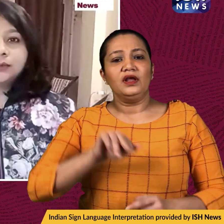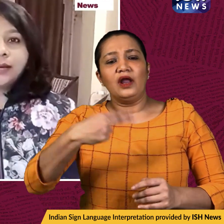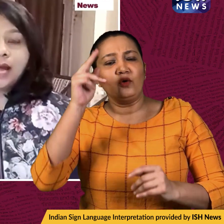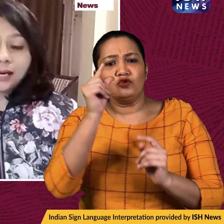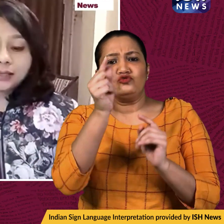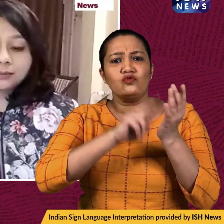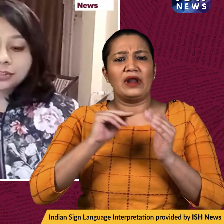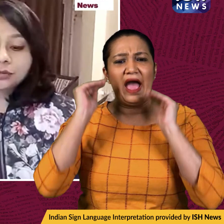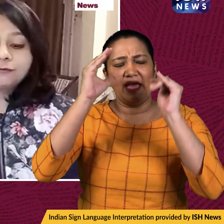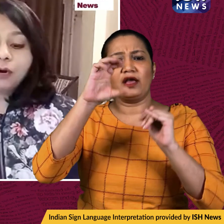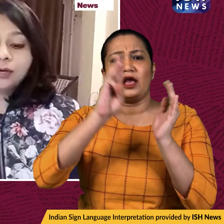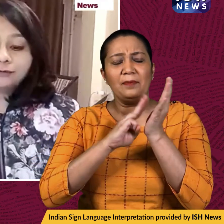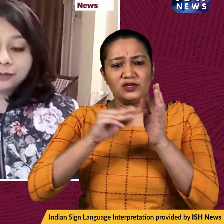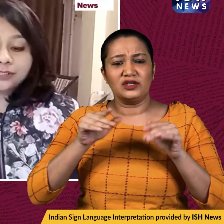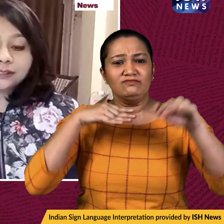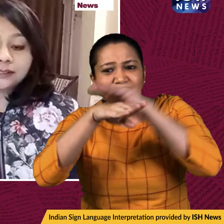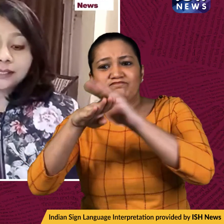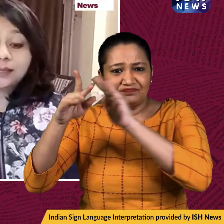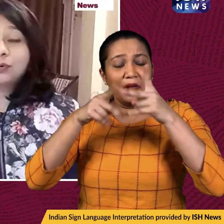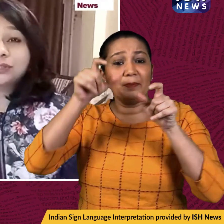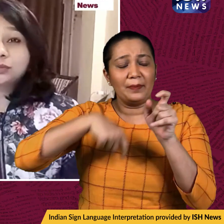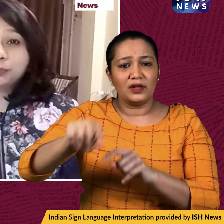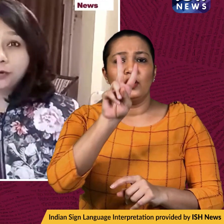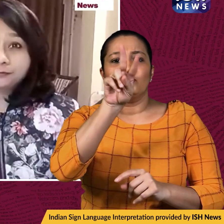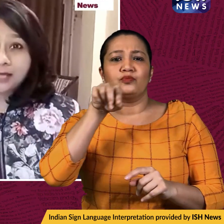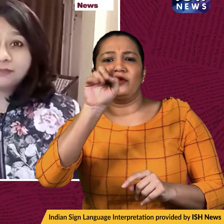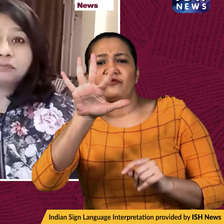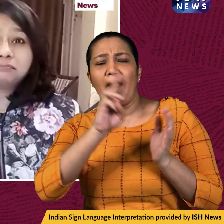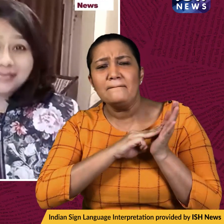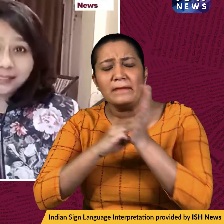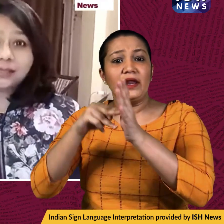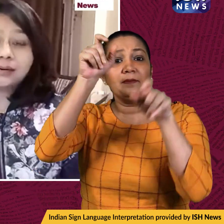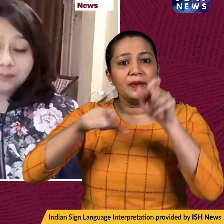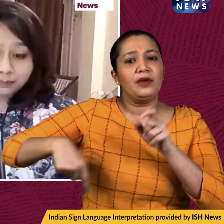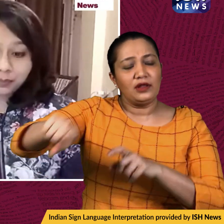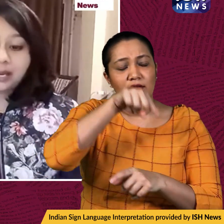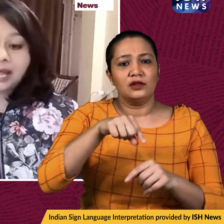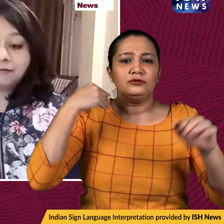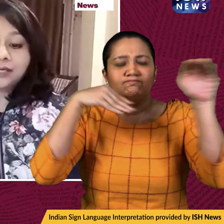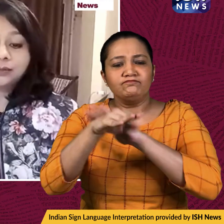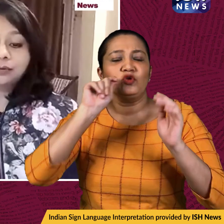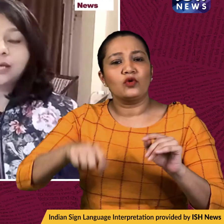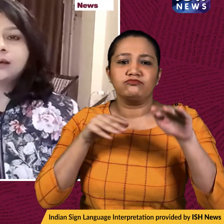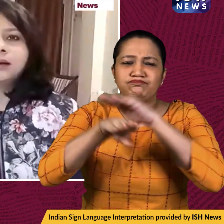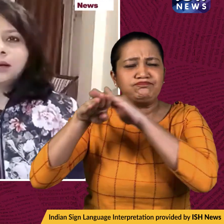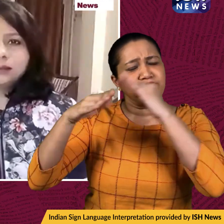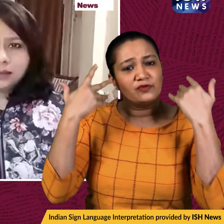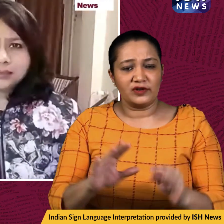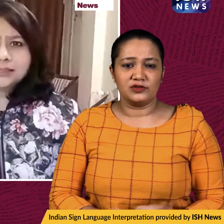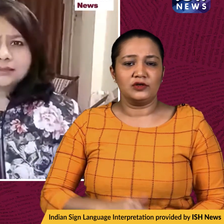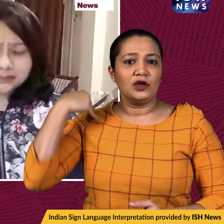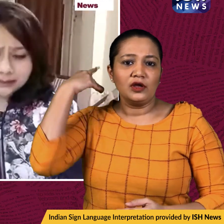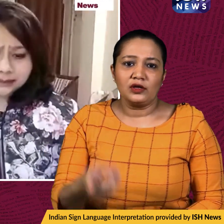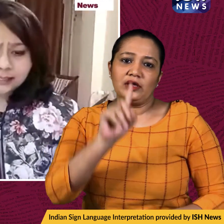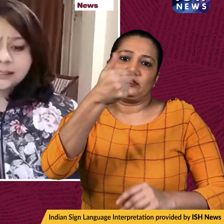Now, the UN High Commissioner for Refugees has said that more than 2.5 million people have fled Ukraine in